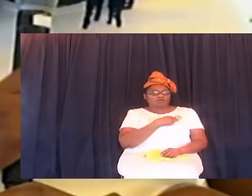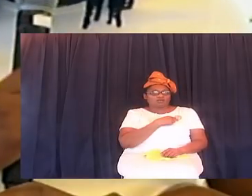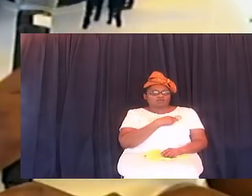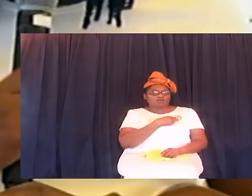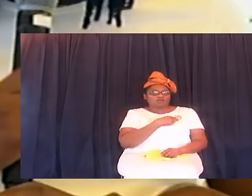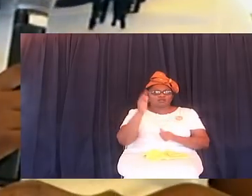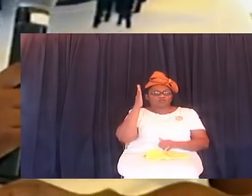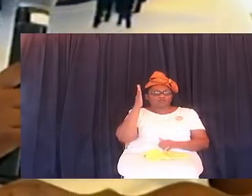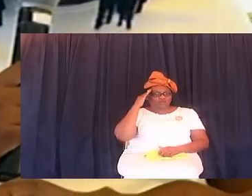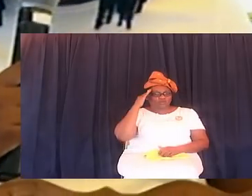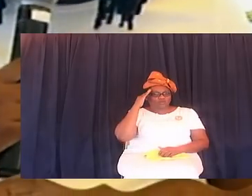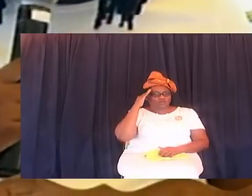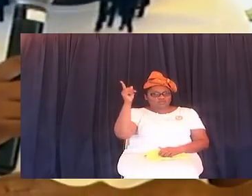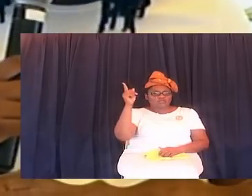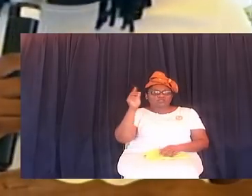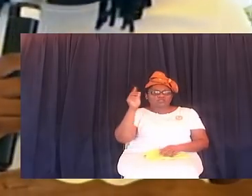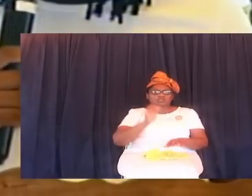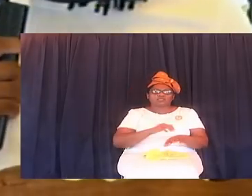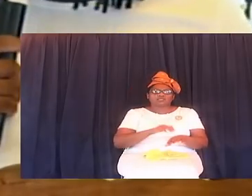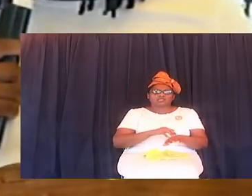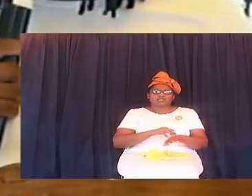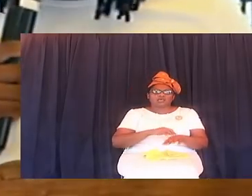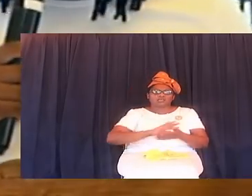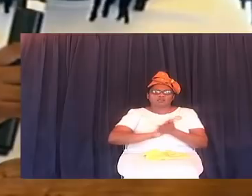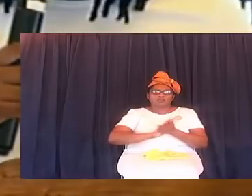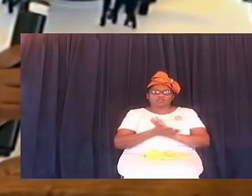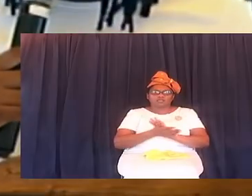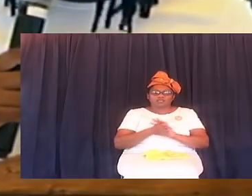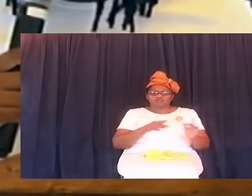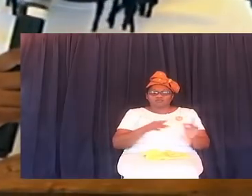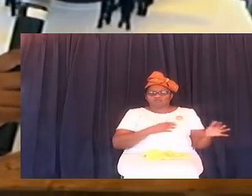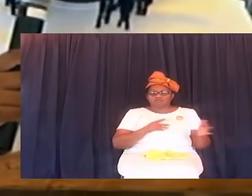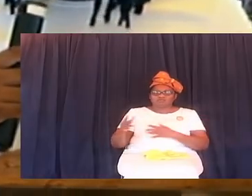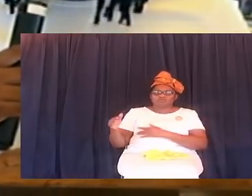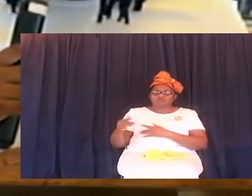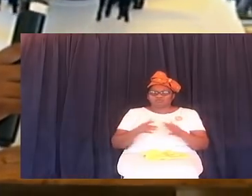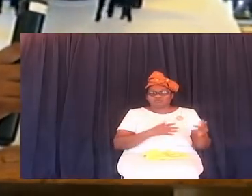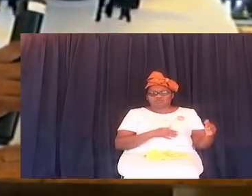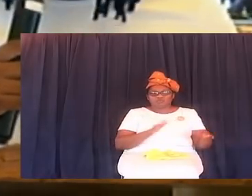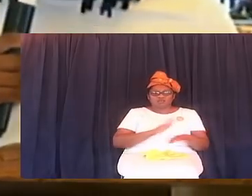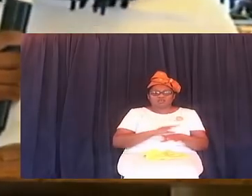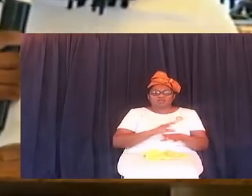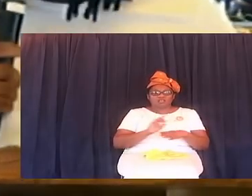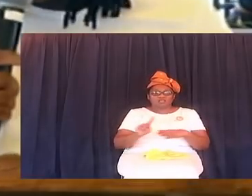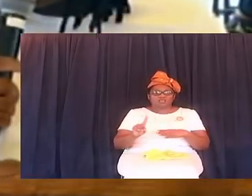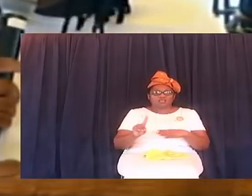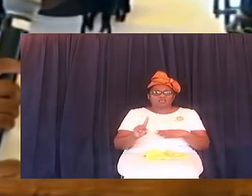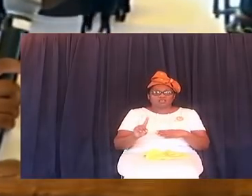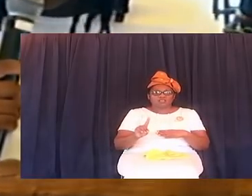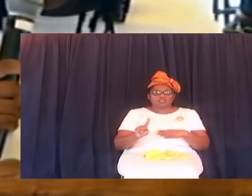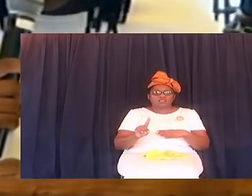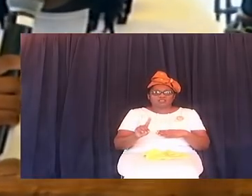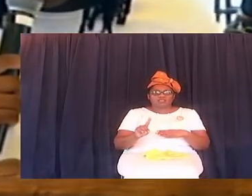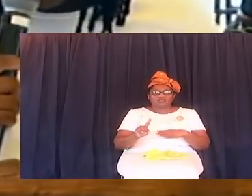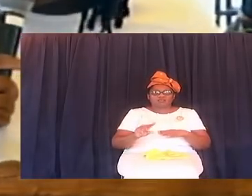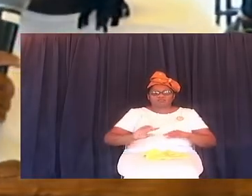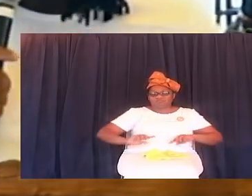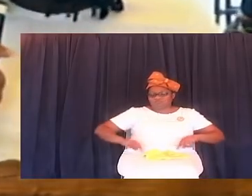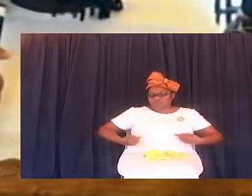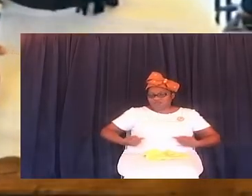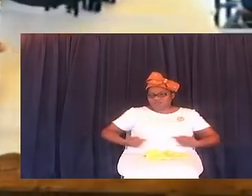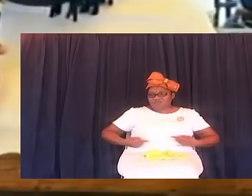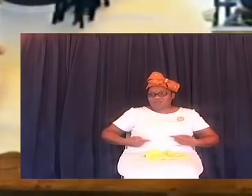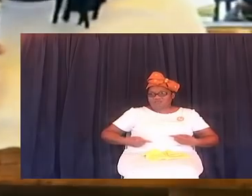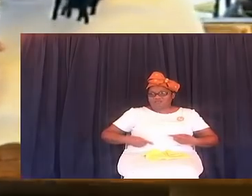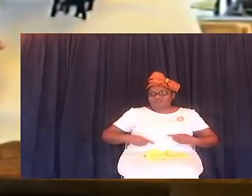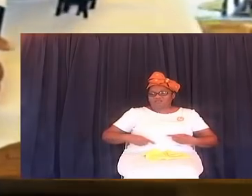at peace and that her struggles are at an end, there is pain and sadness. But even